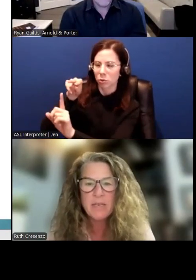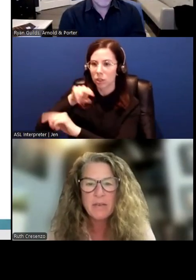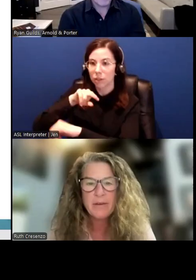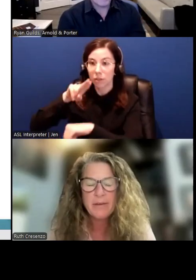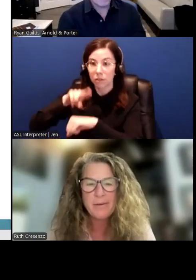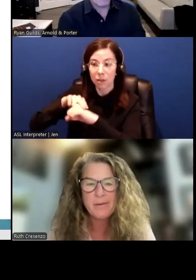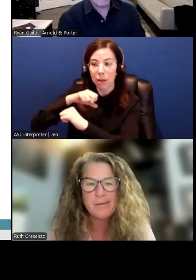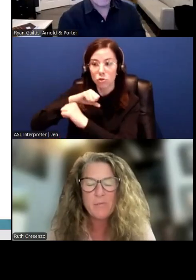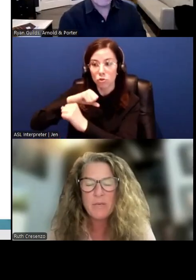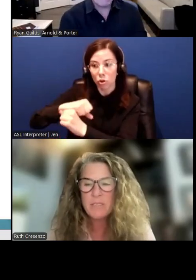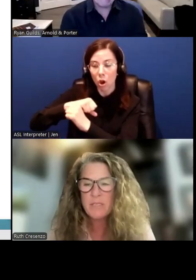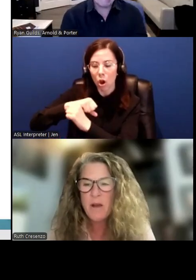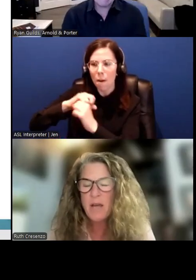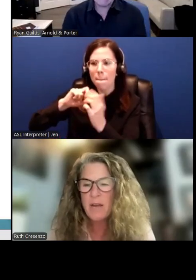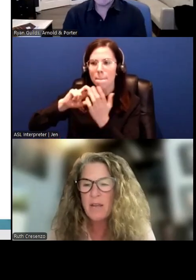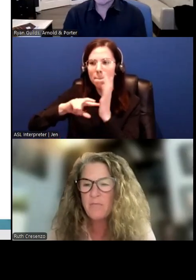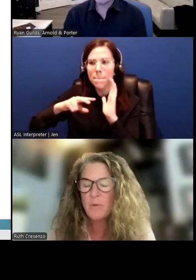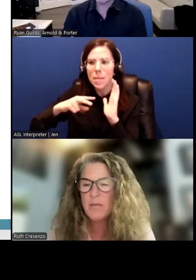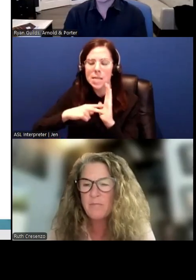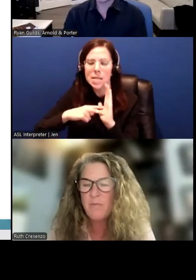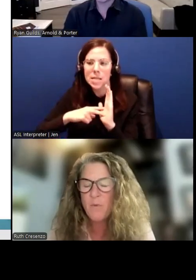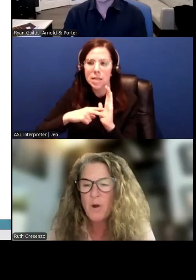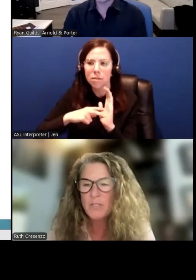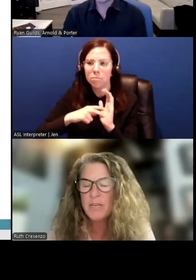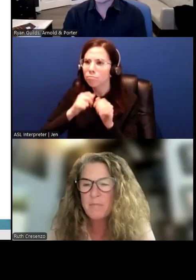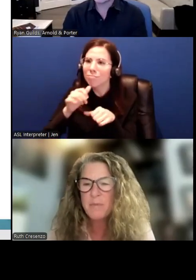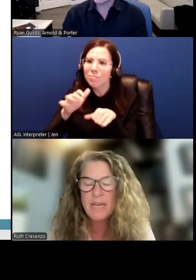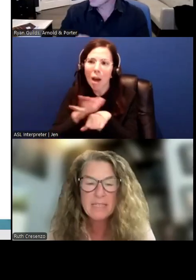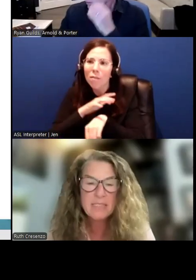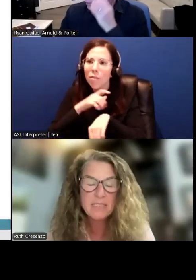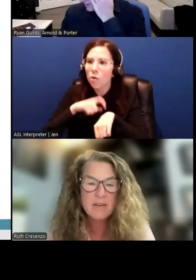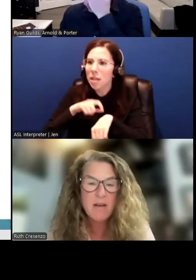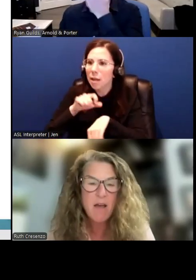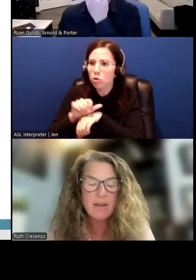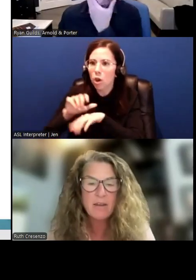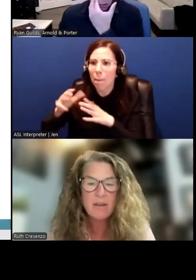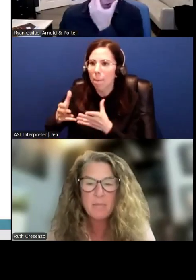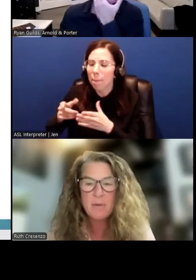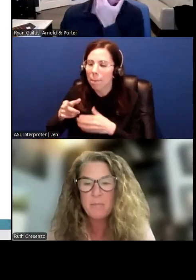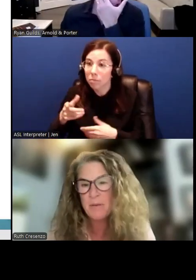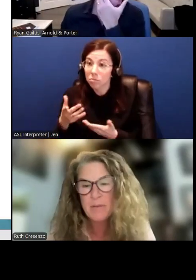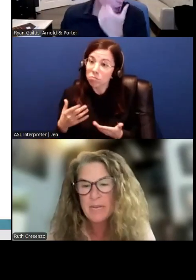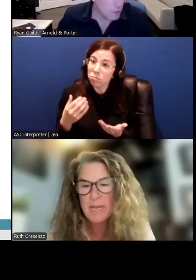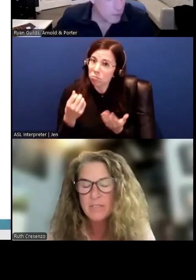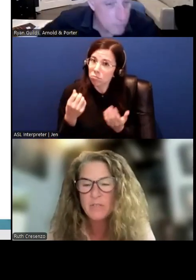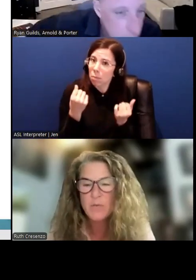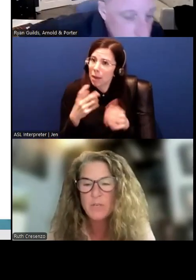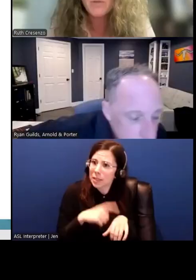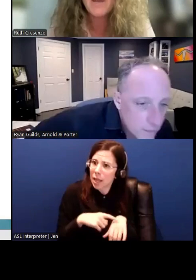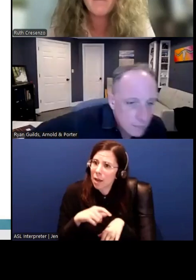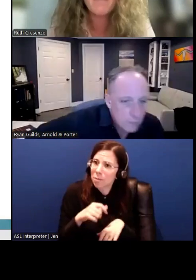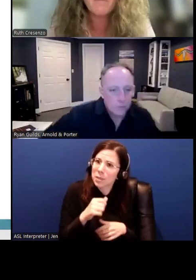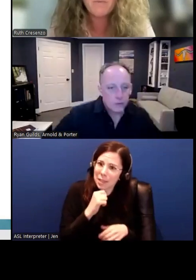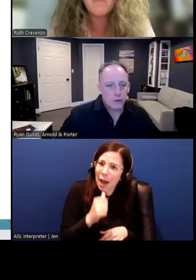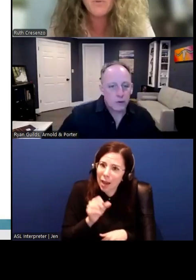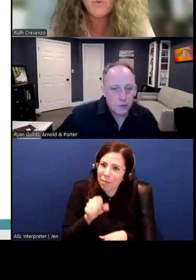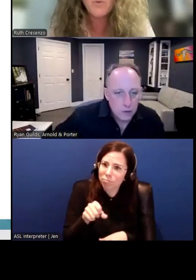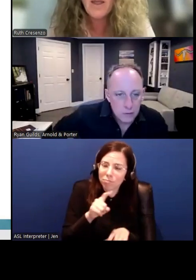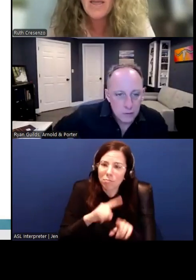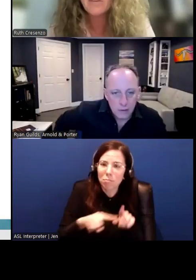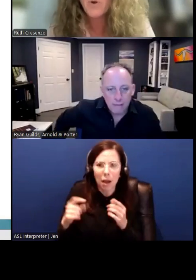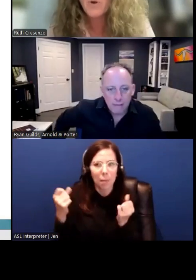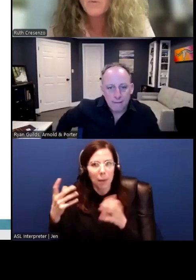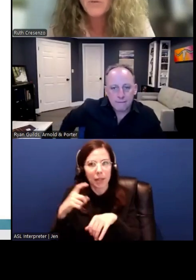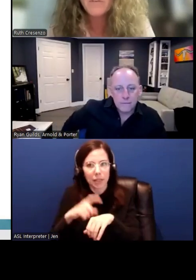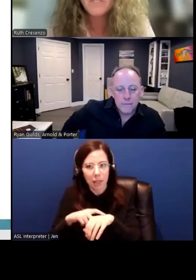is not a full-time force, and in many cases it's not. But in many cases we do have people who